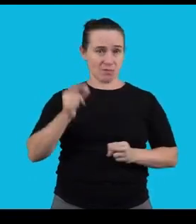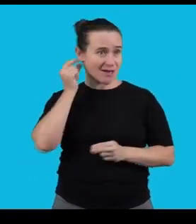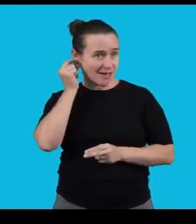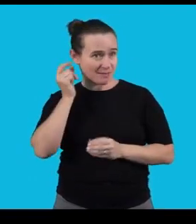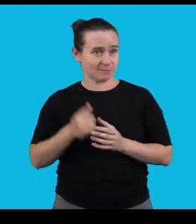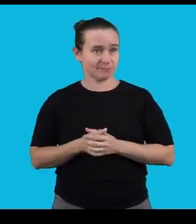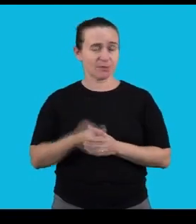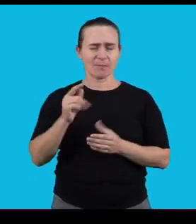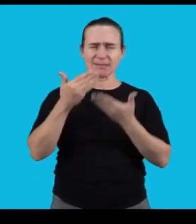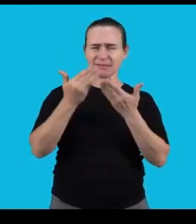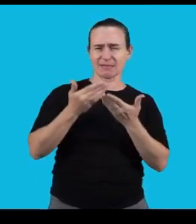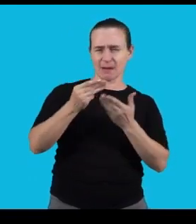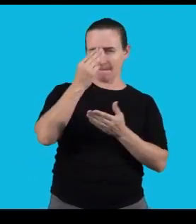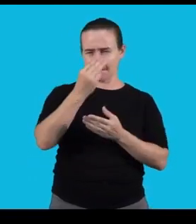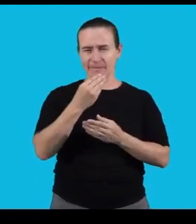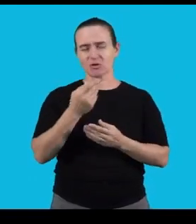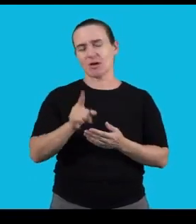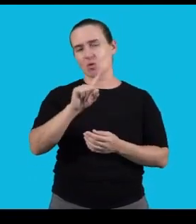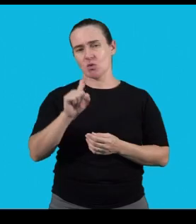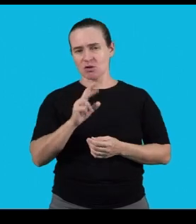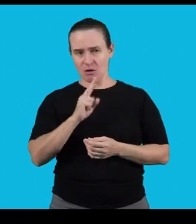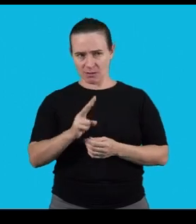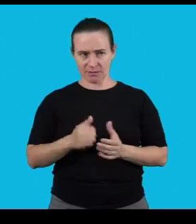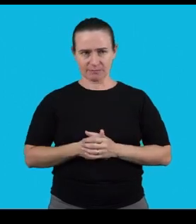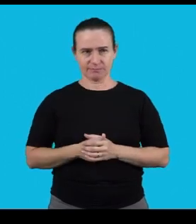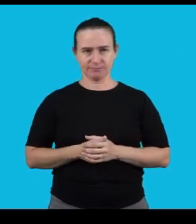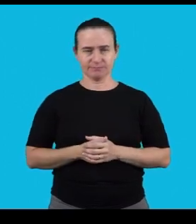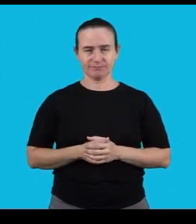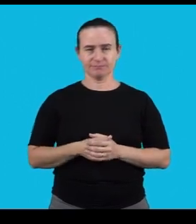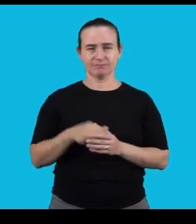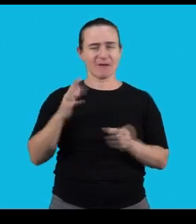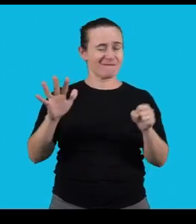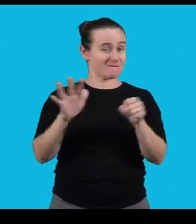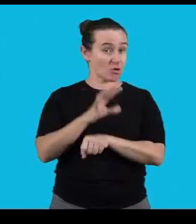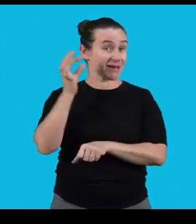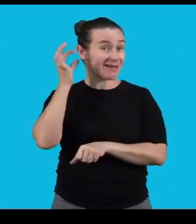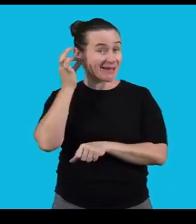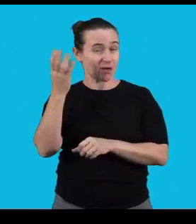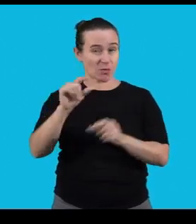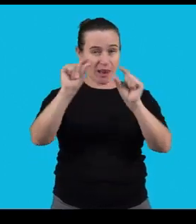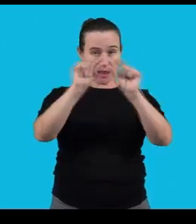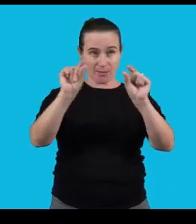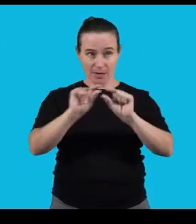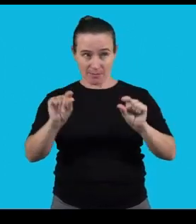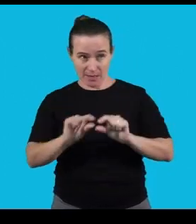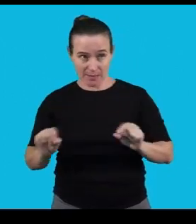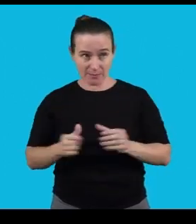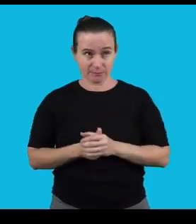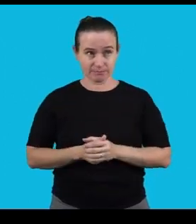represents the human ear. Study the diagram and answer the questions that follow. It's a complete ear with the